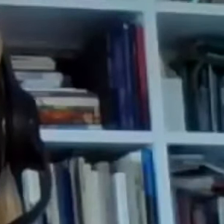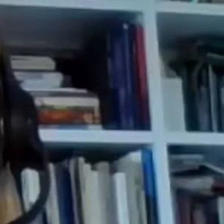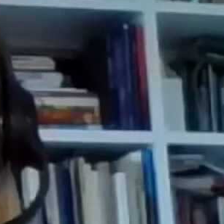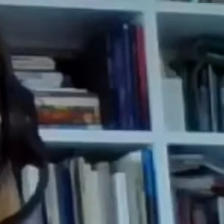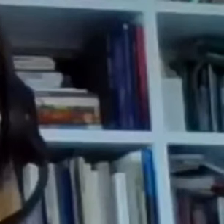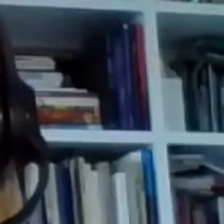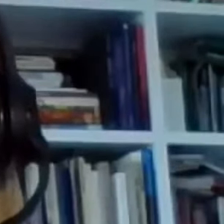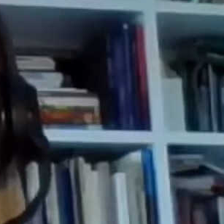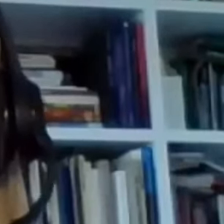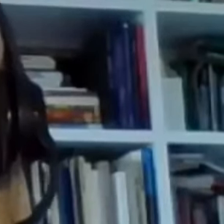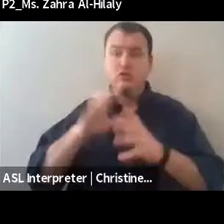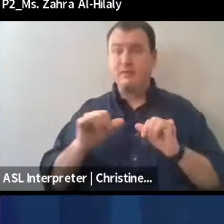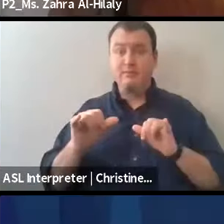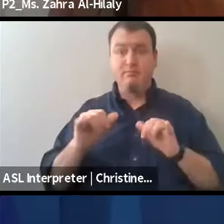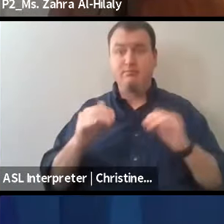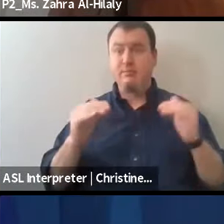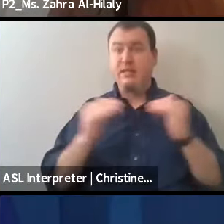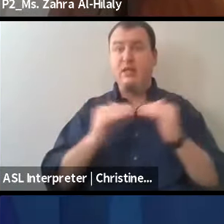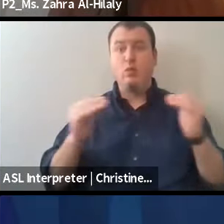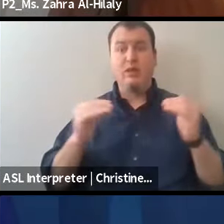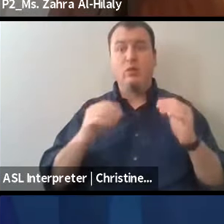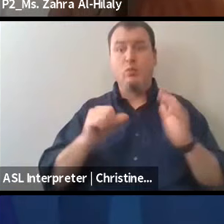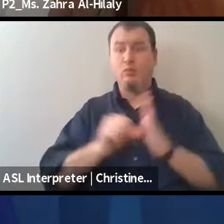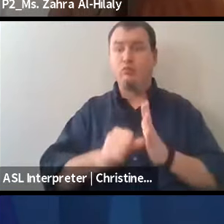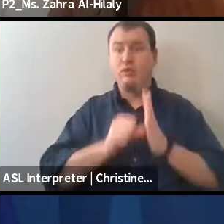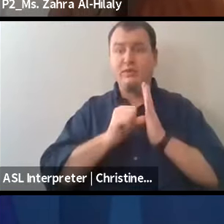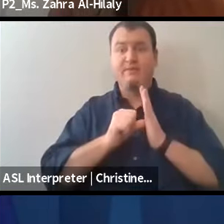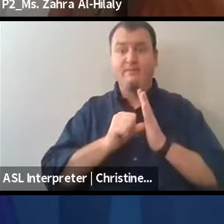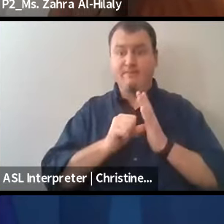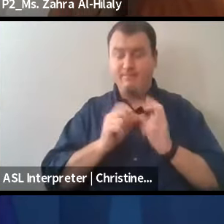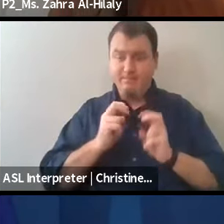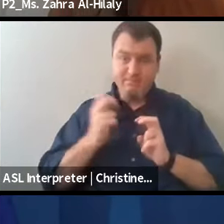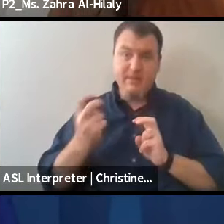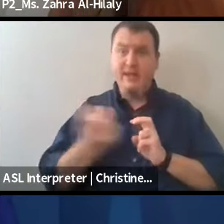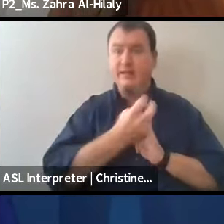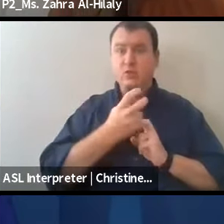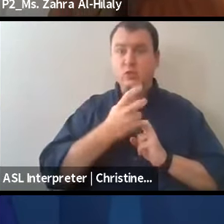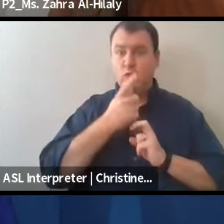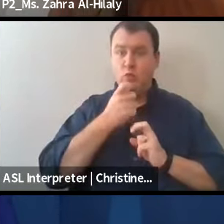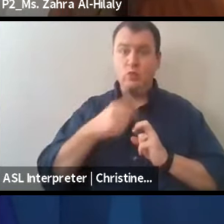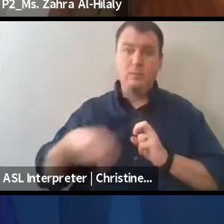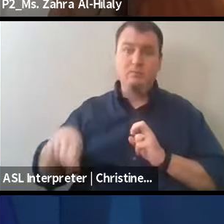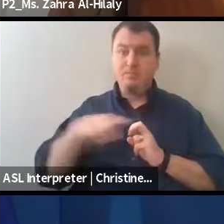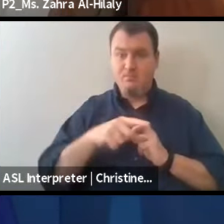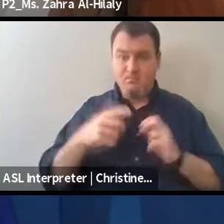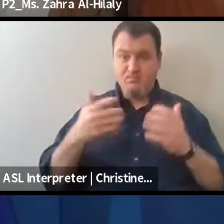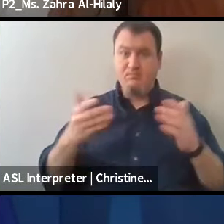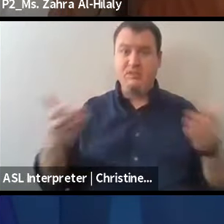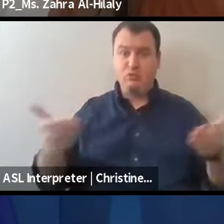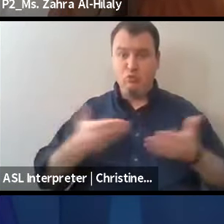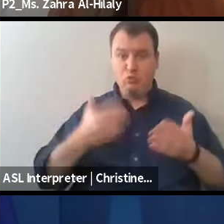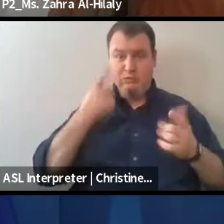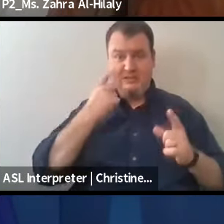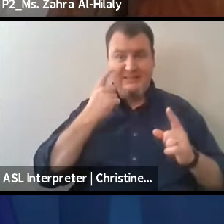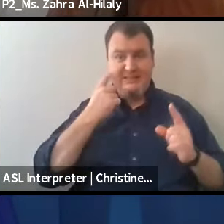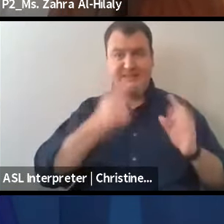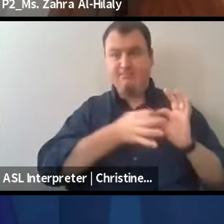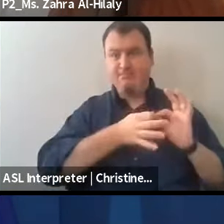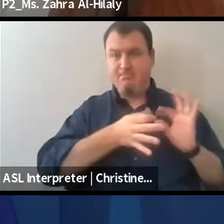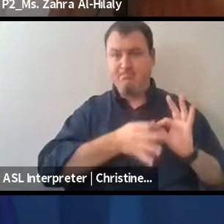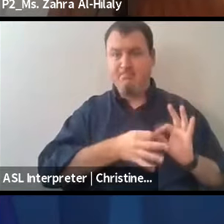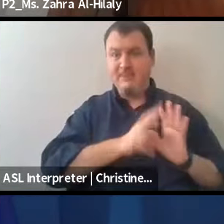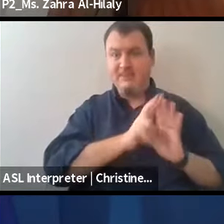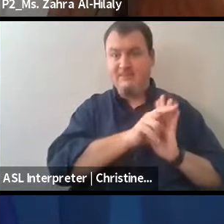equally impressive set of panelists who you have been introduced to already through the